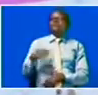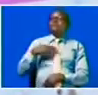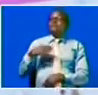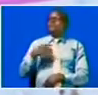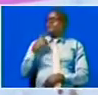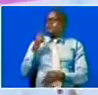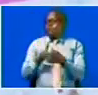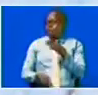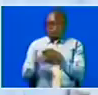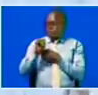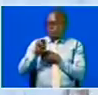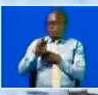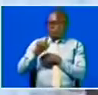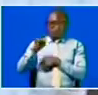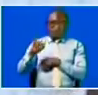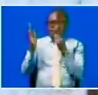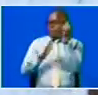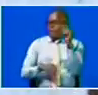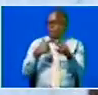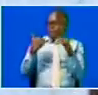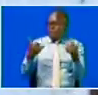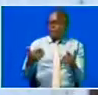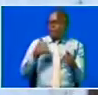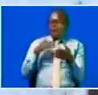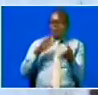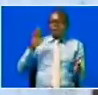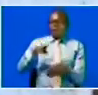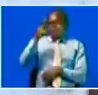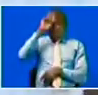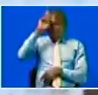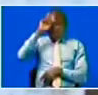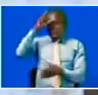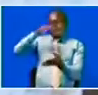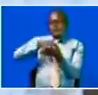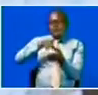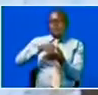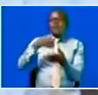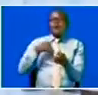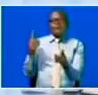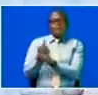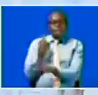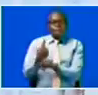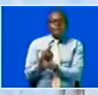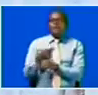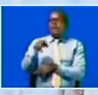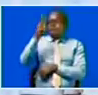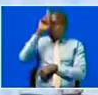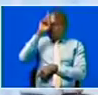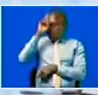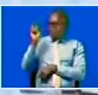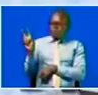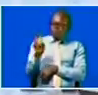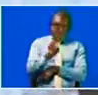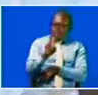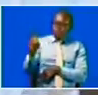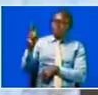thinking Mwiki is a bad place, but right now we have several police stations. Here in Mwiki we have a police station. They patrol each and